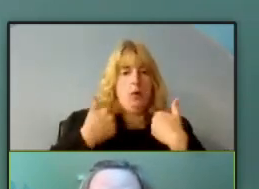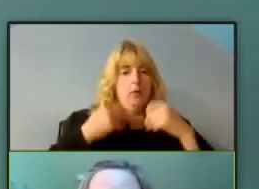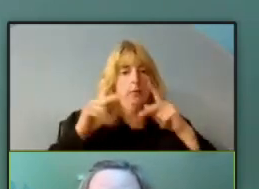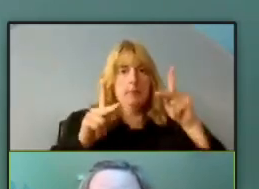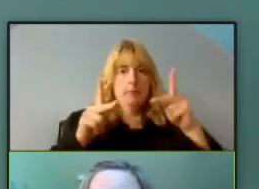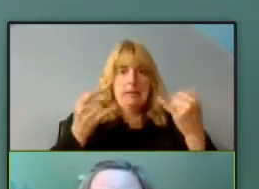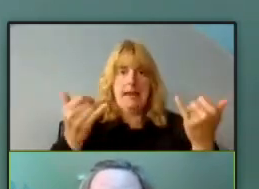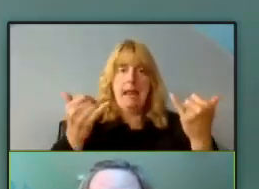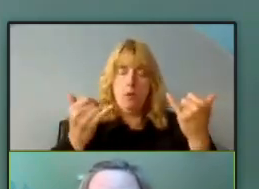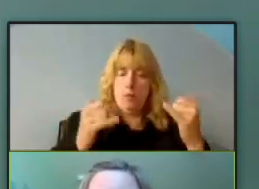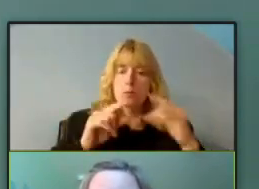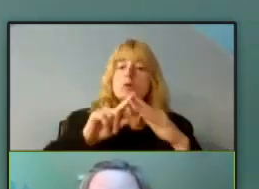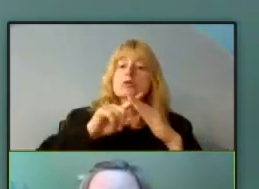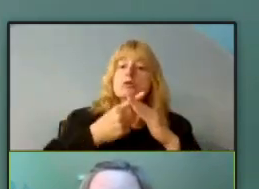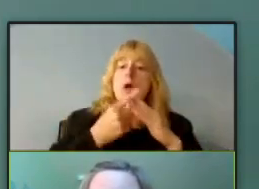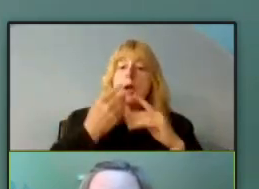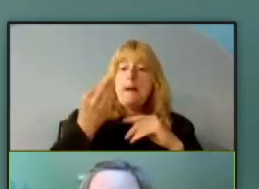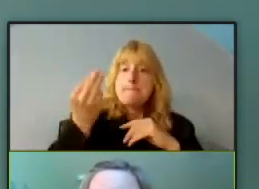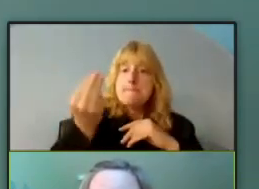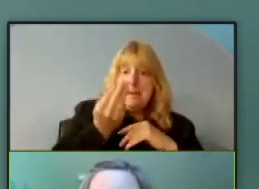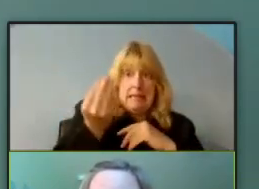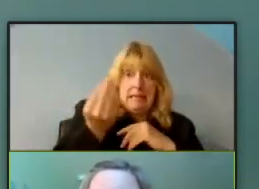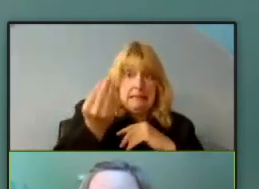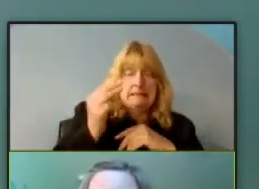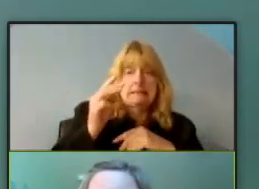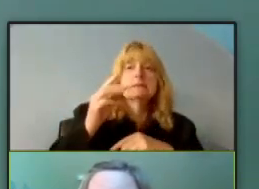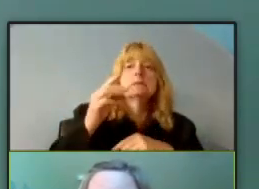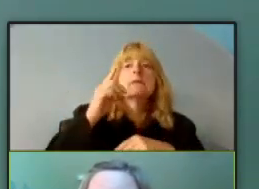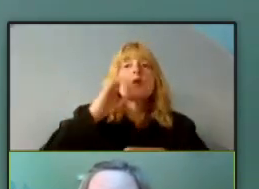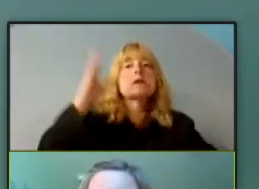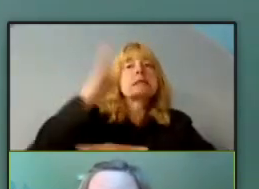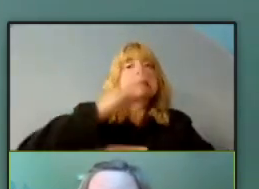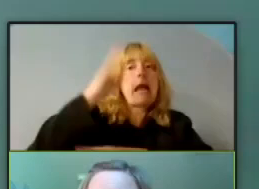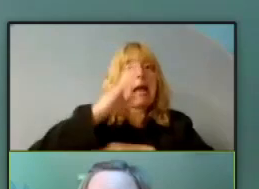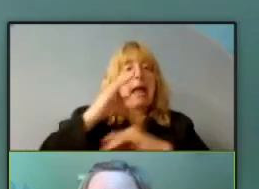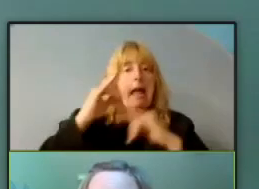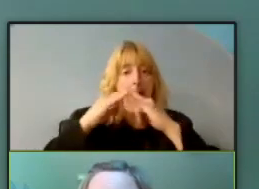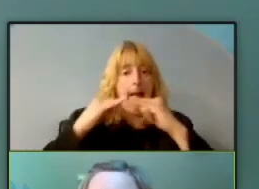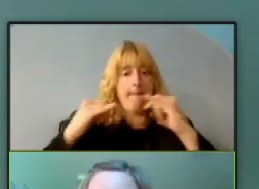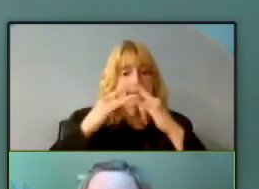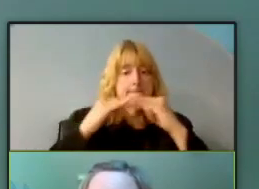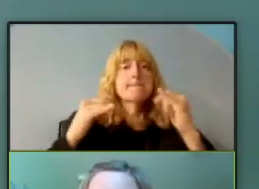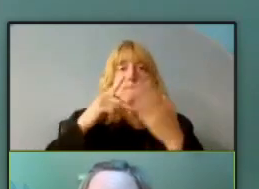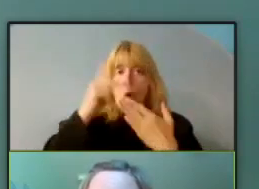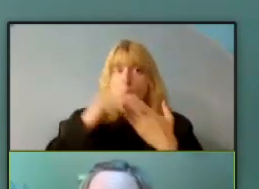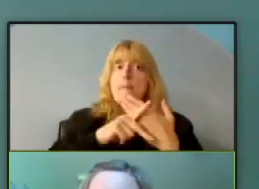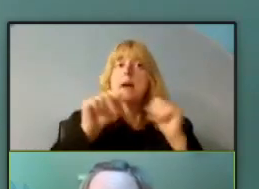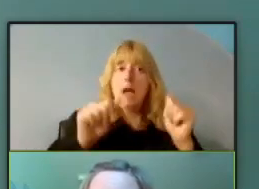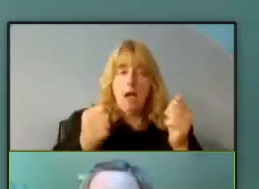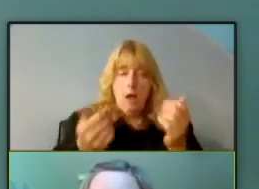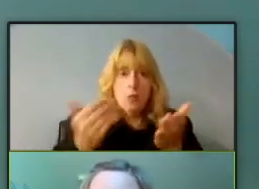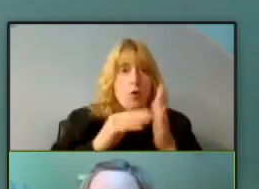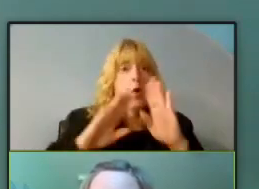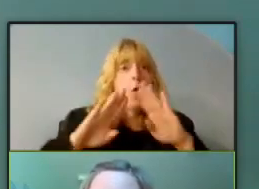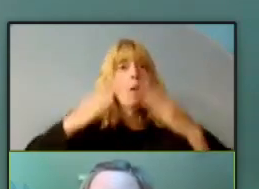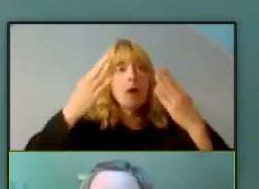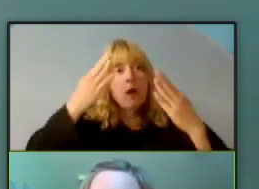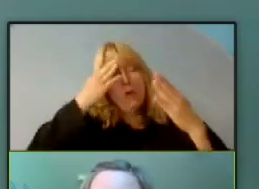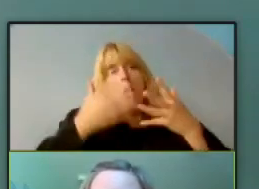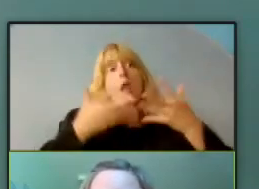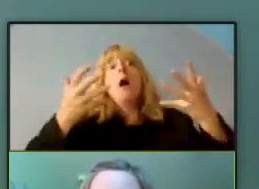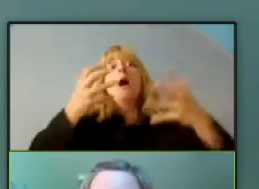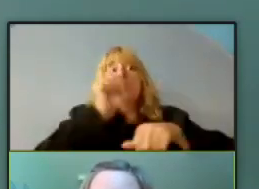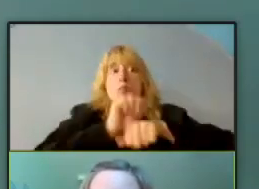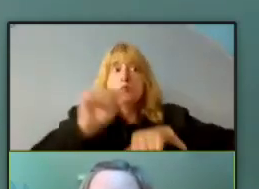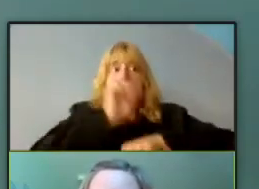Starting Monday, day camp programs can reopen, and I know there's been tremendous work in the city of Detroit and in Southeast